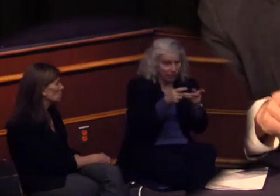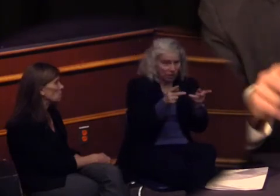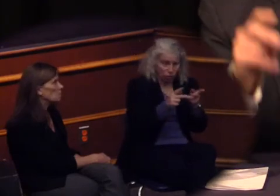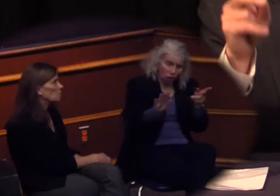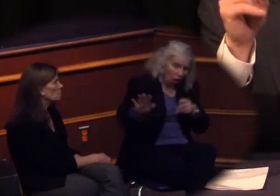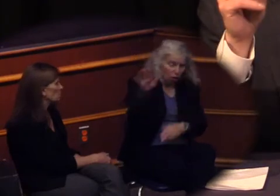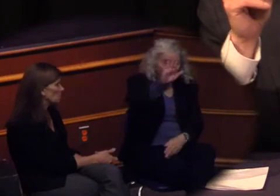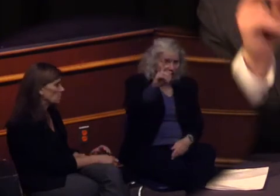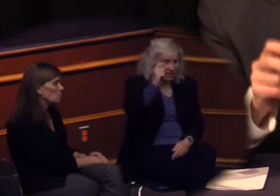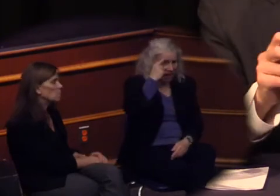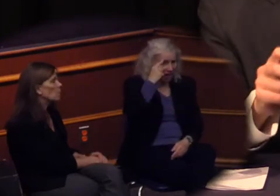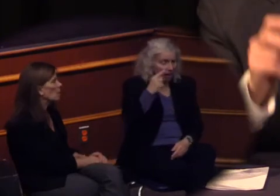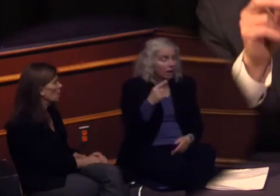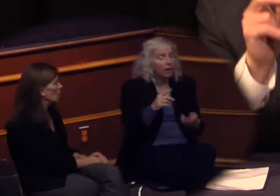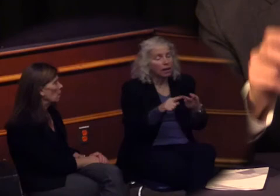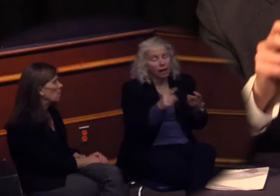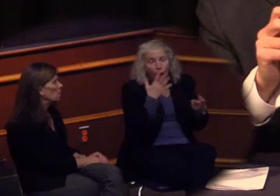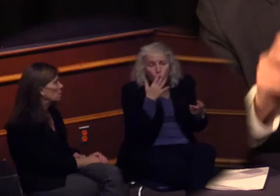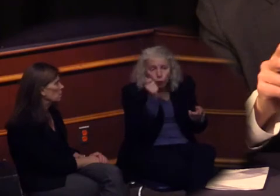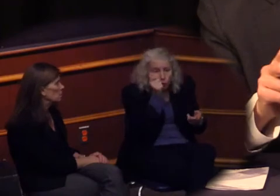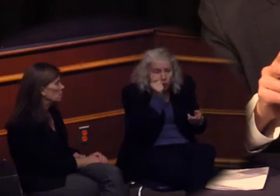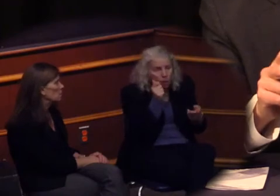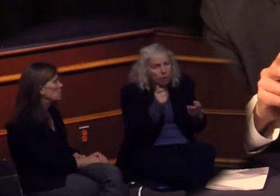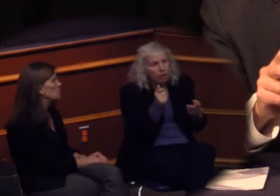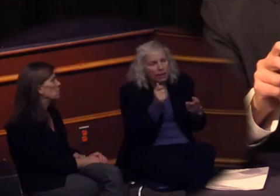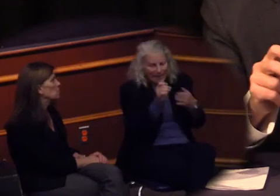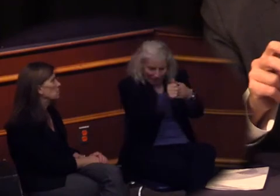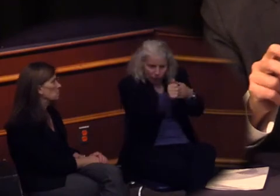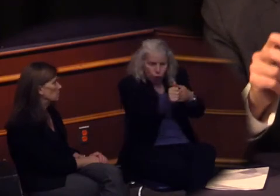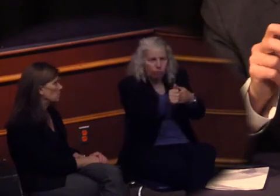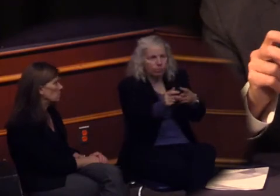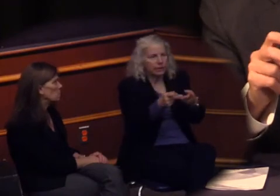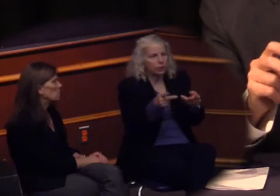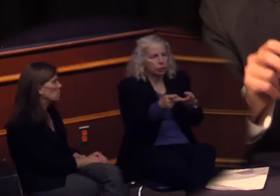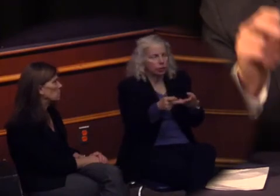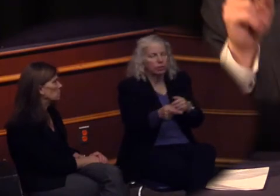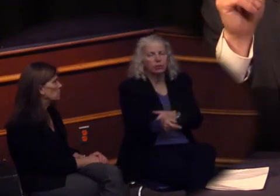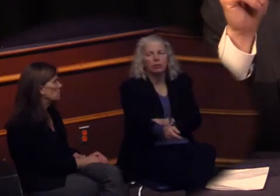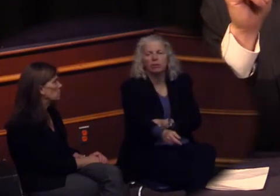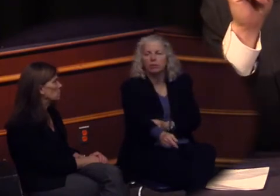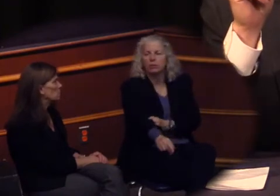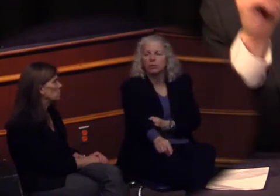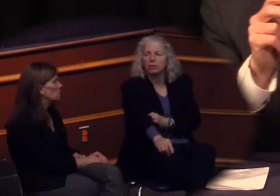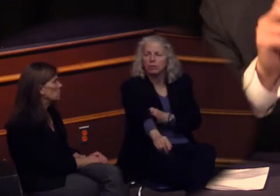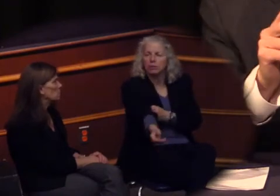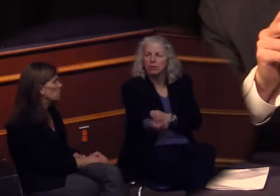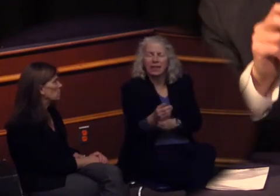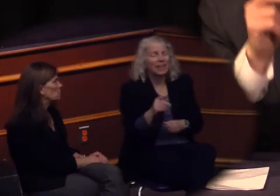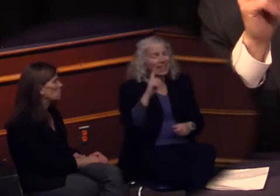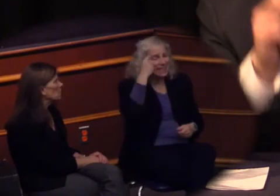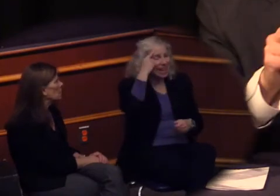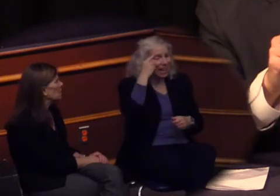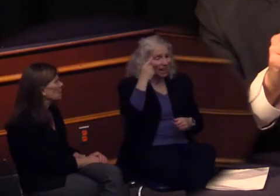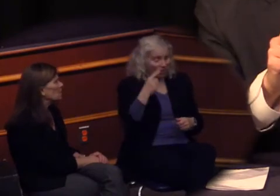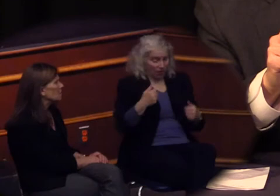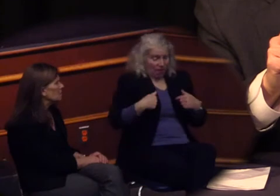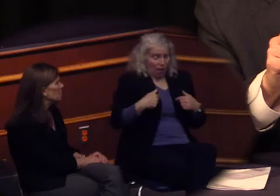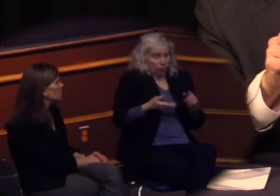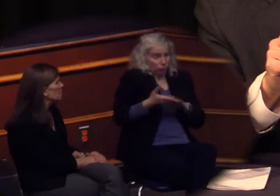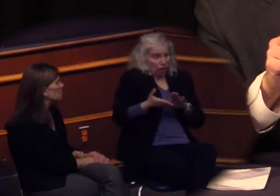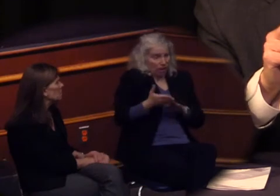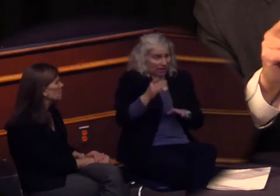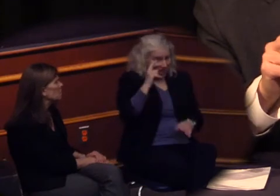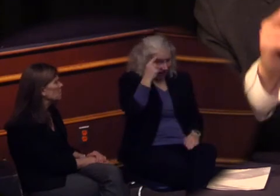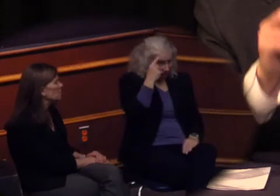state government, people of color in leadership positions across state government. State government, under my administration,